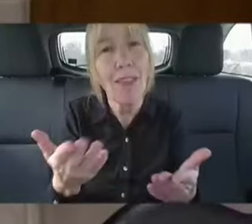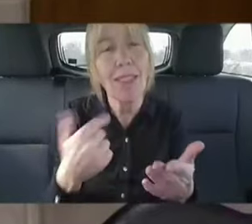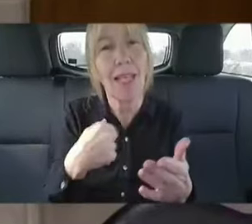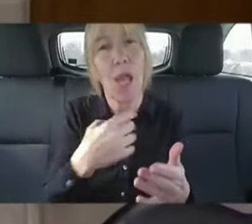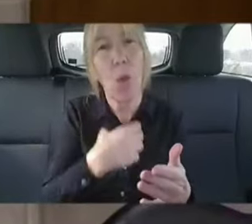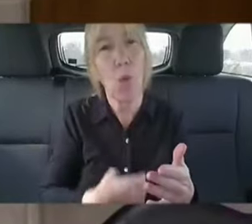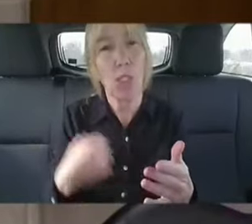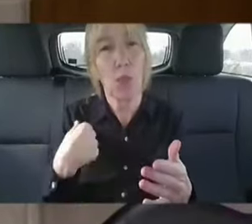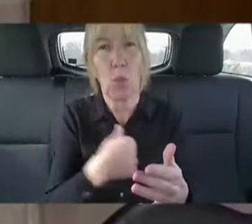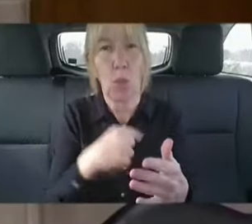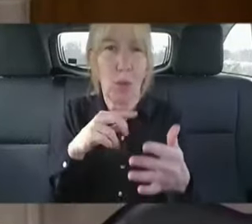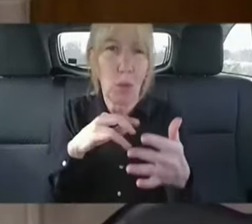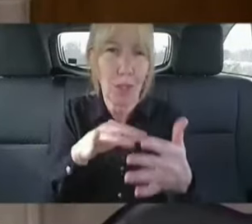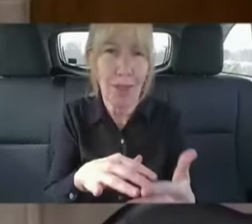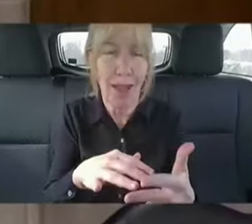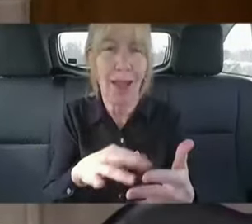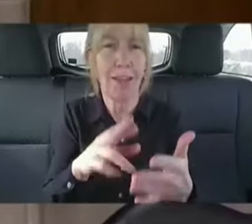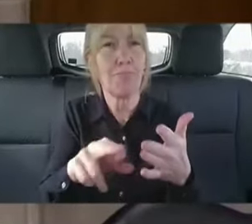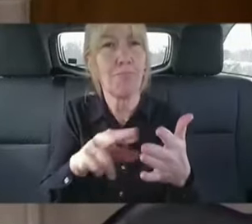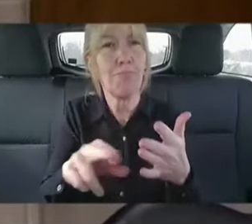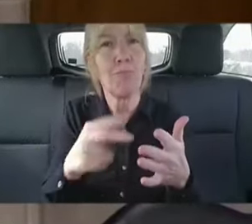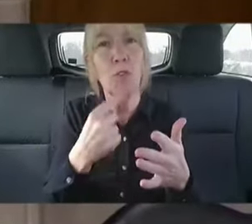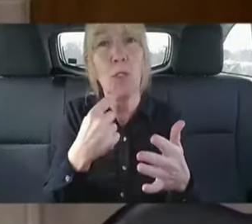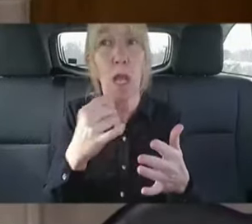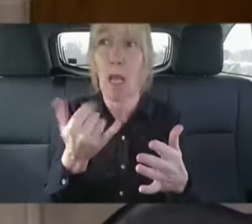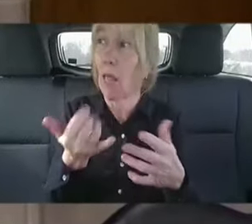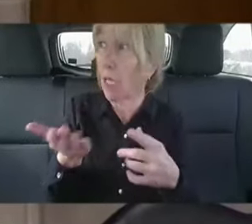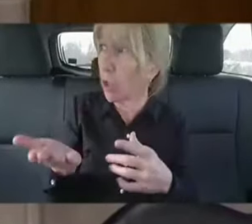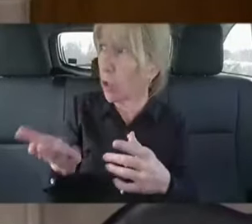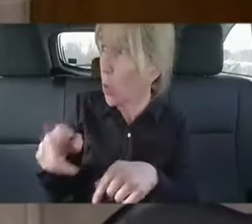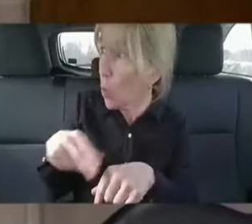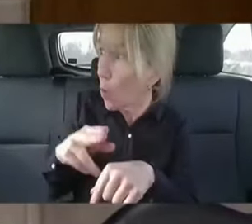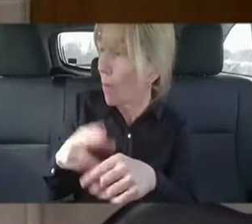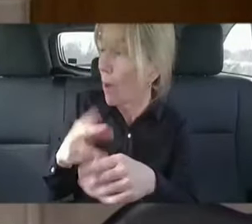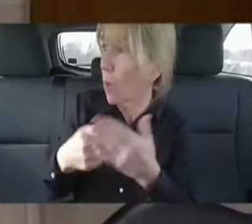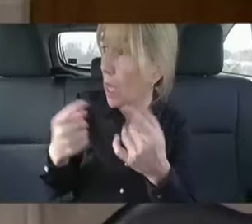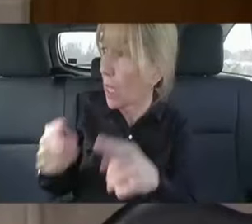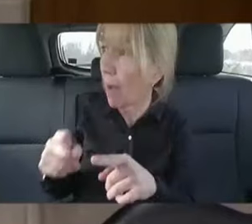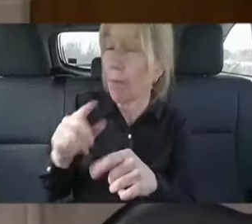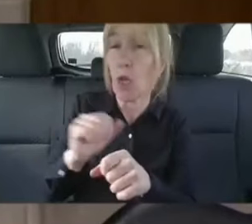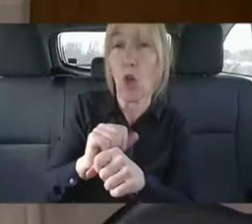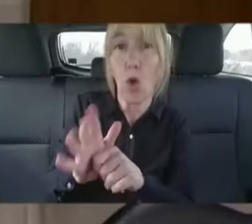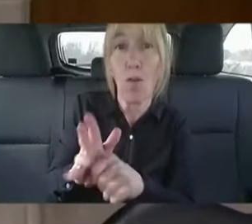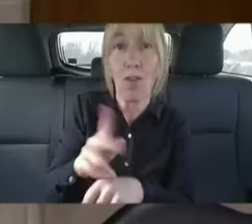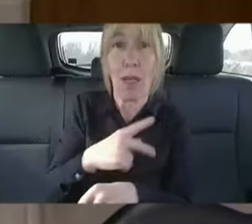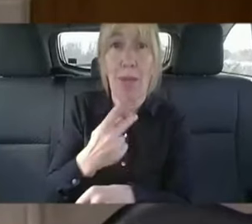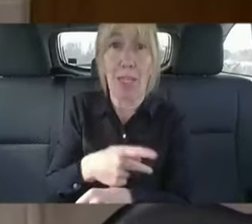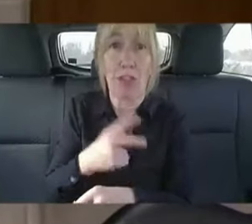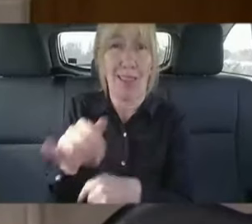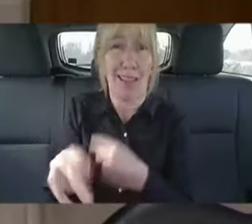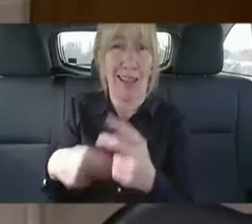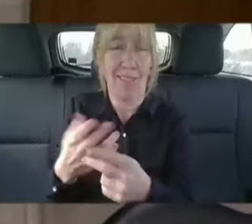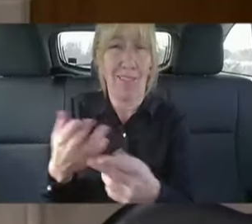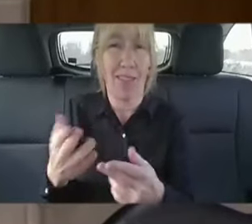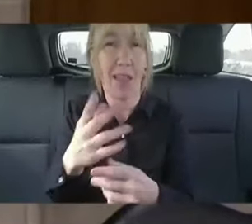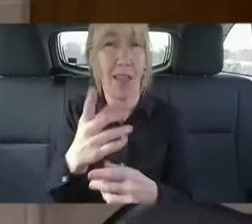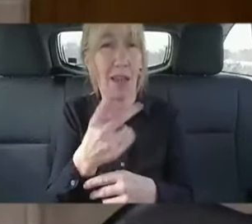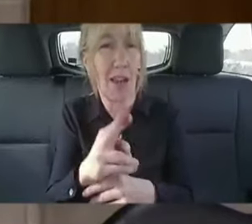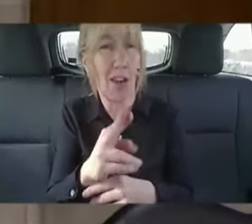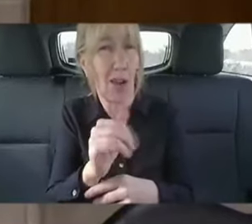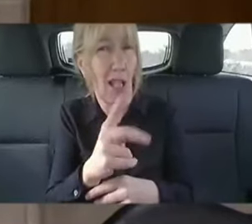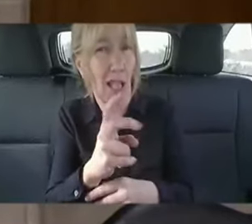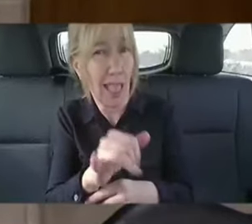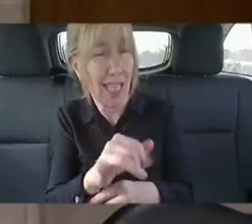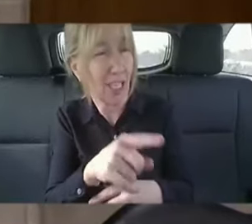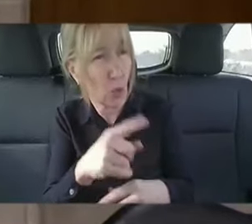studying to say, well, here's normal, here's what's happening in COVID patients, those types of things. Dr. Al-Ali, are you doing any of those types